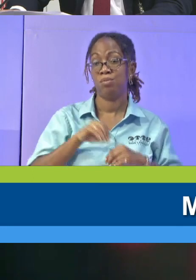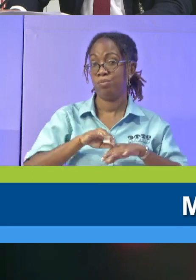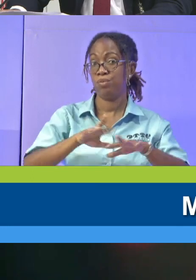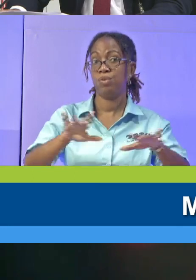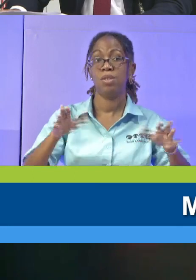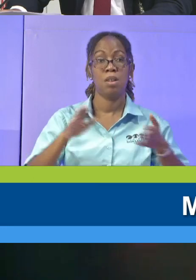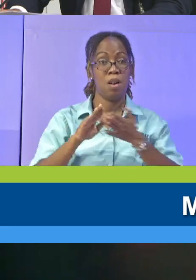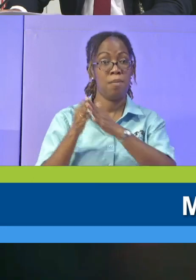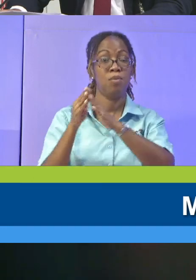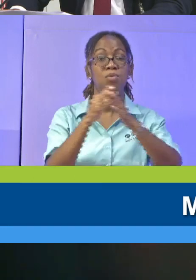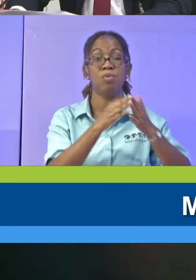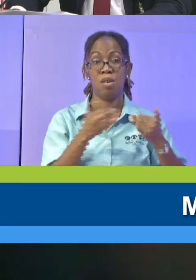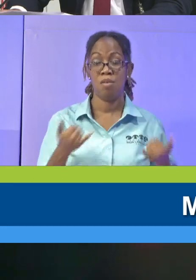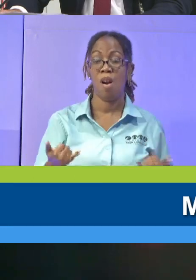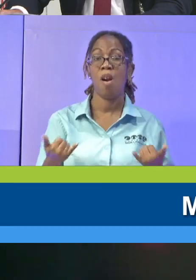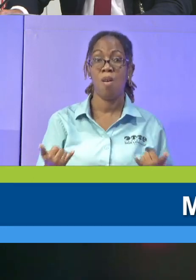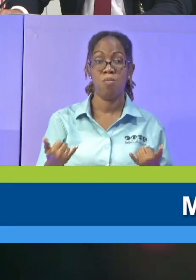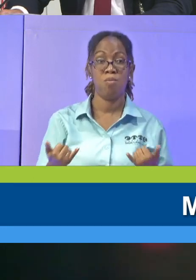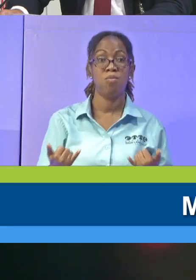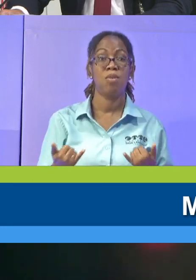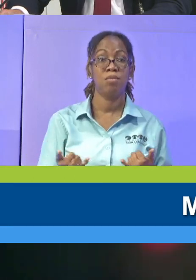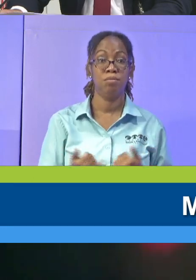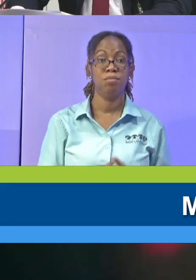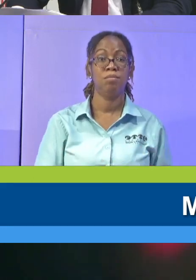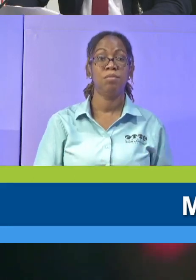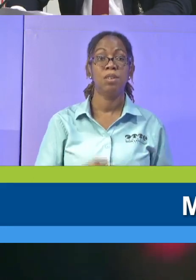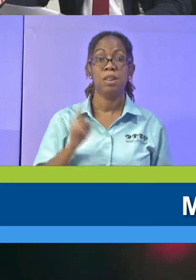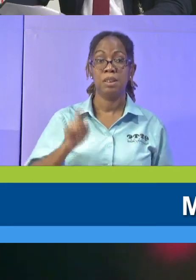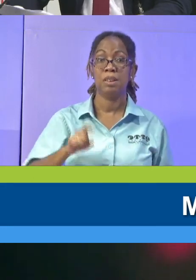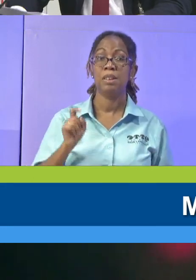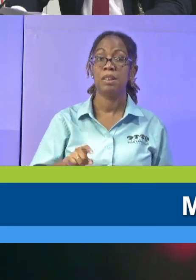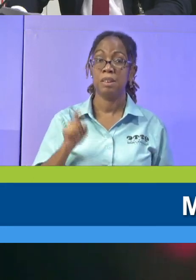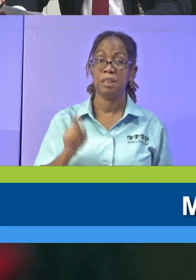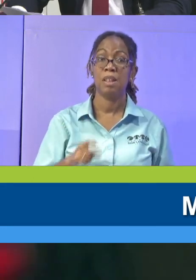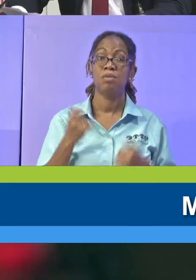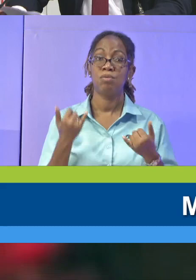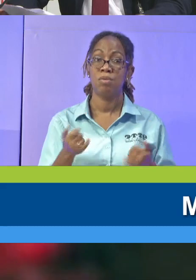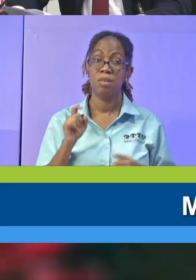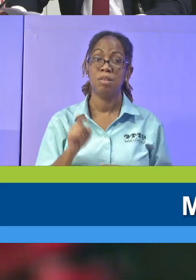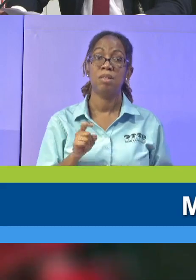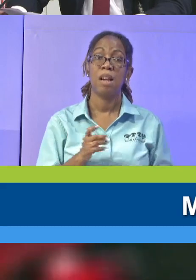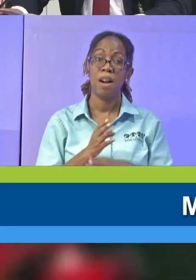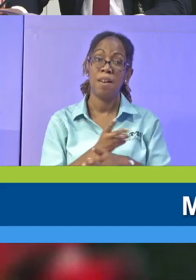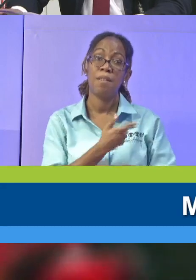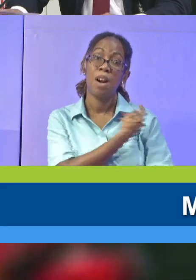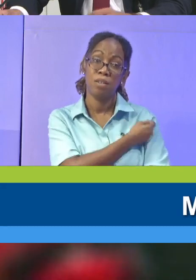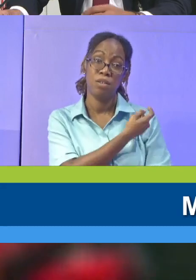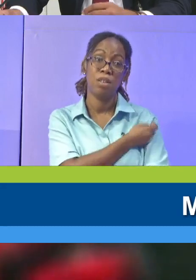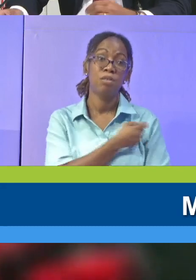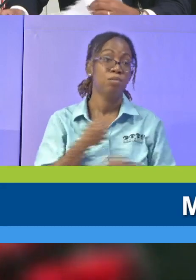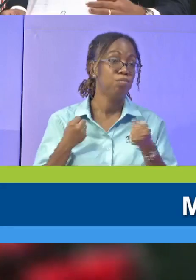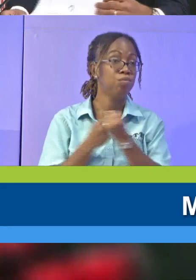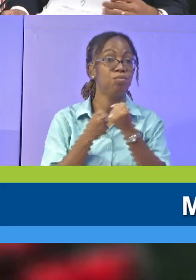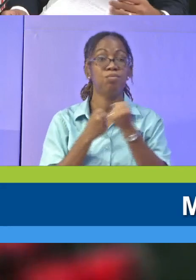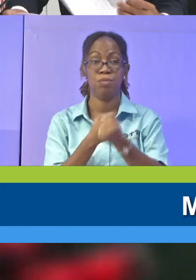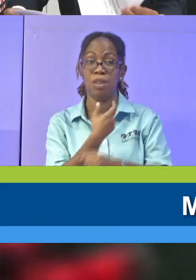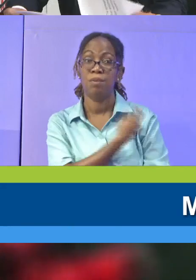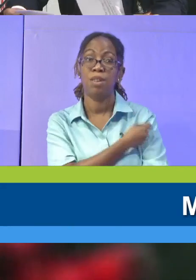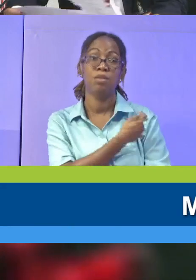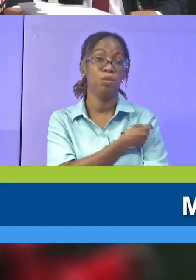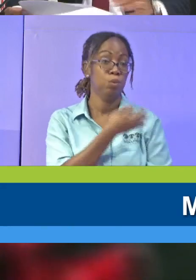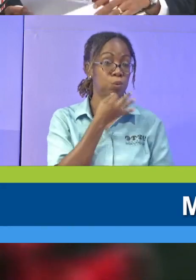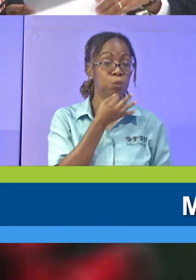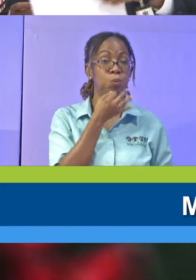our society, and it further emphasizes the need for us to vaccinate and to get our boosters as soon as we can. Last slide.